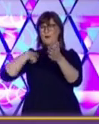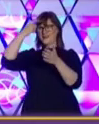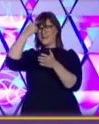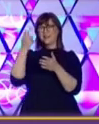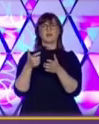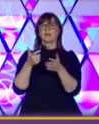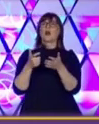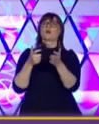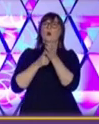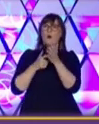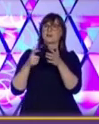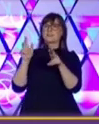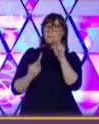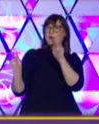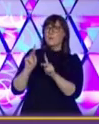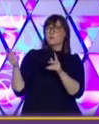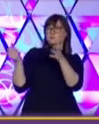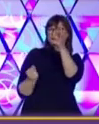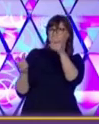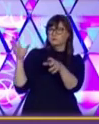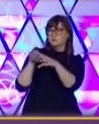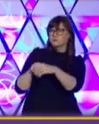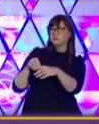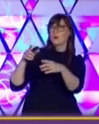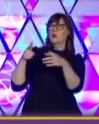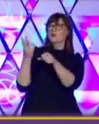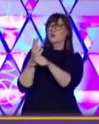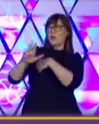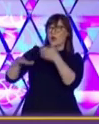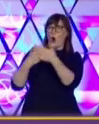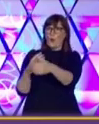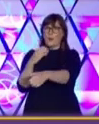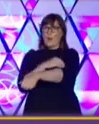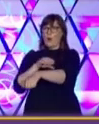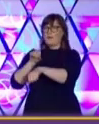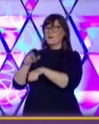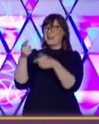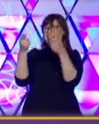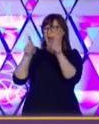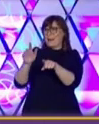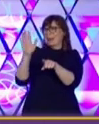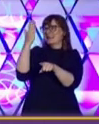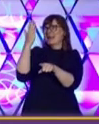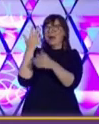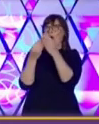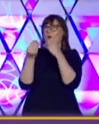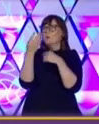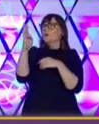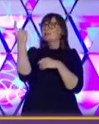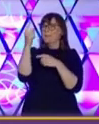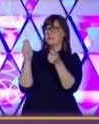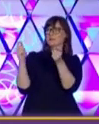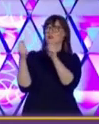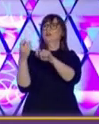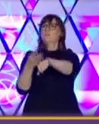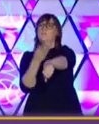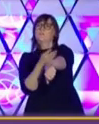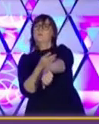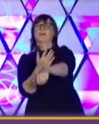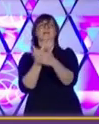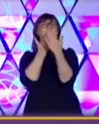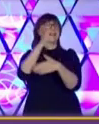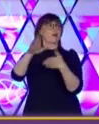strategizing, sharing, and pulling all the levers they possibly can. And then suddenly, seemingly out of the blue, something will tip." So thank